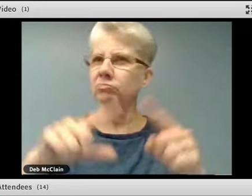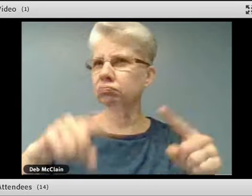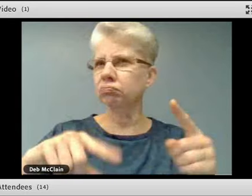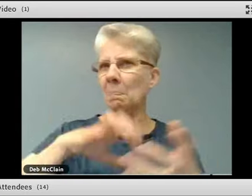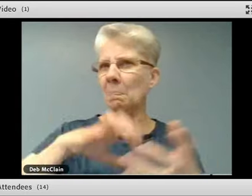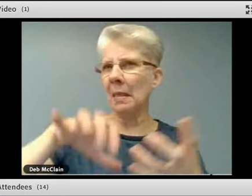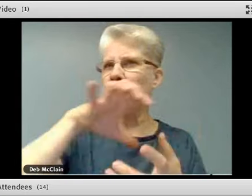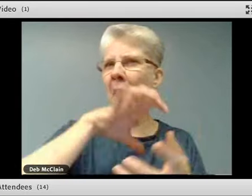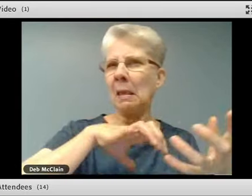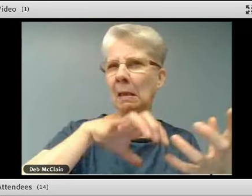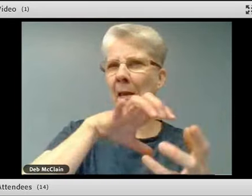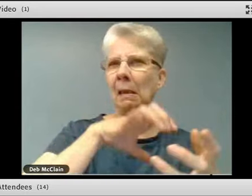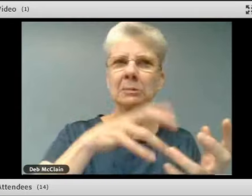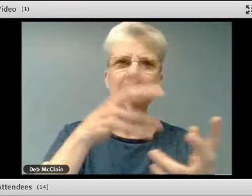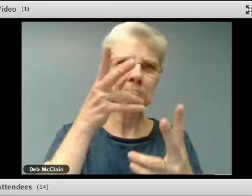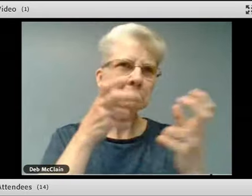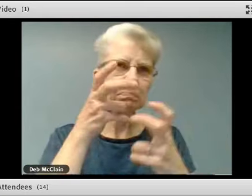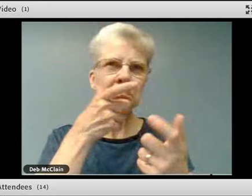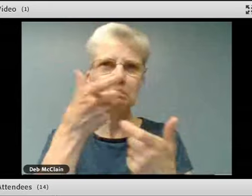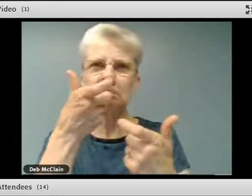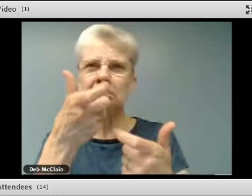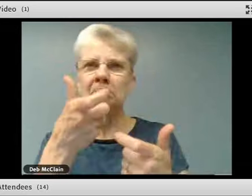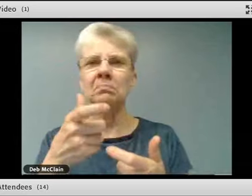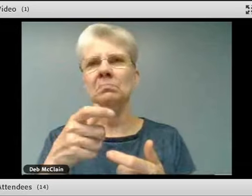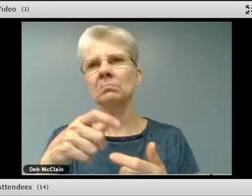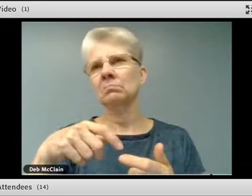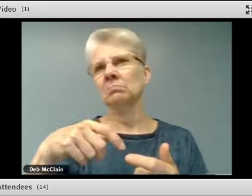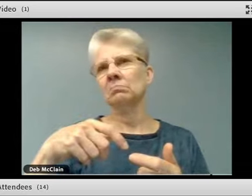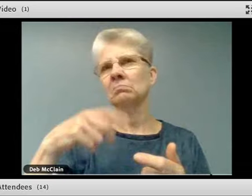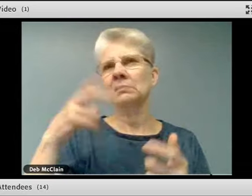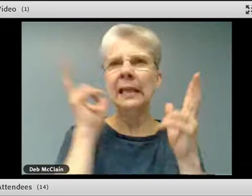variation of media available to your students.